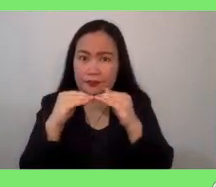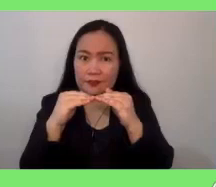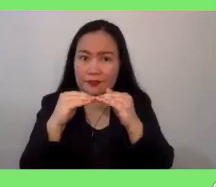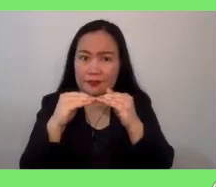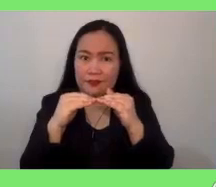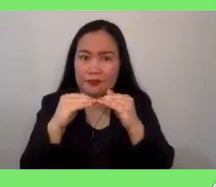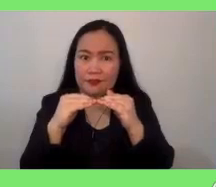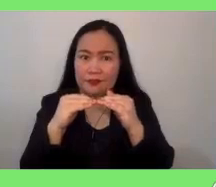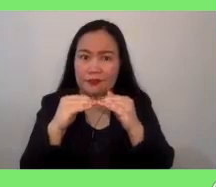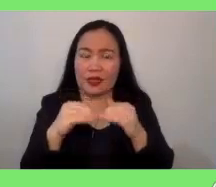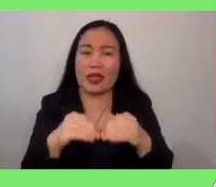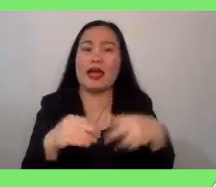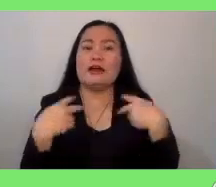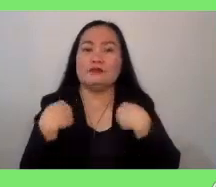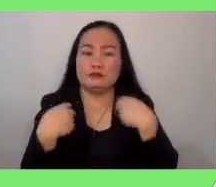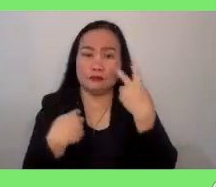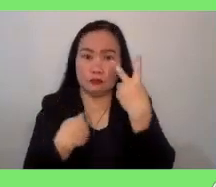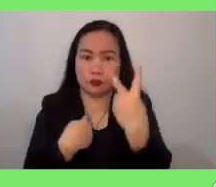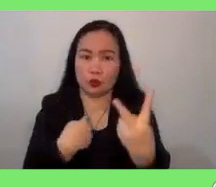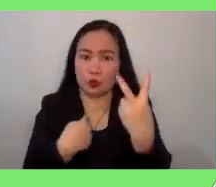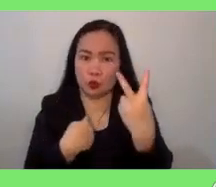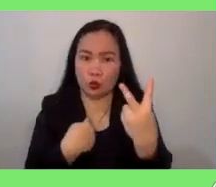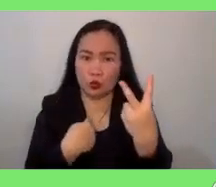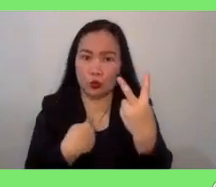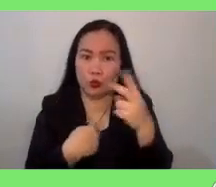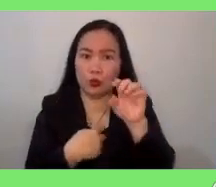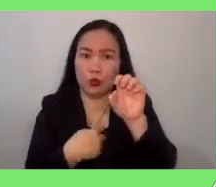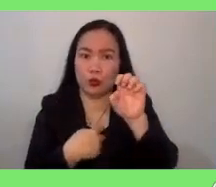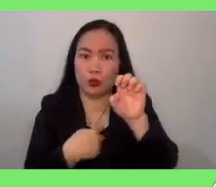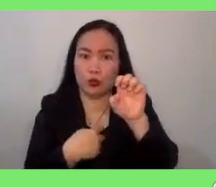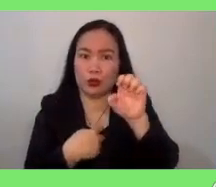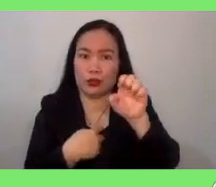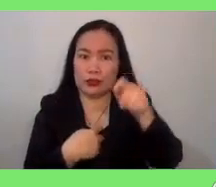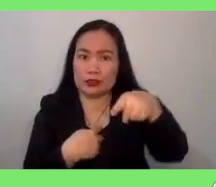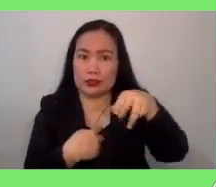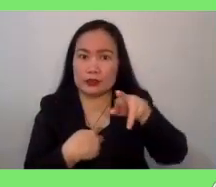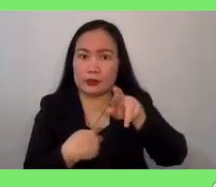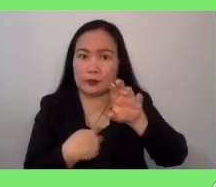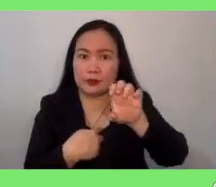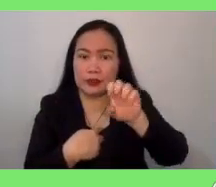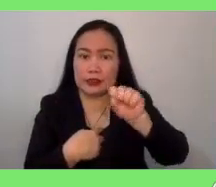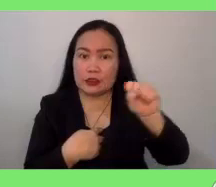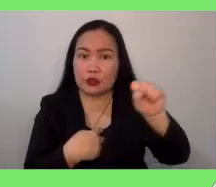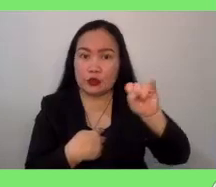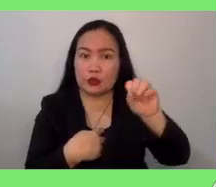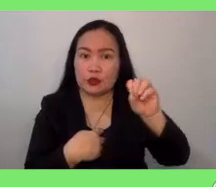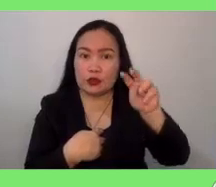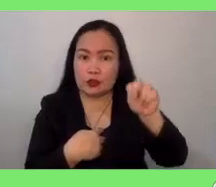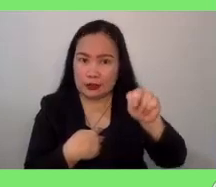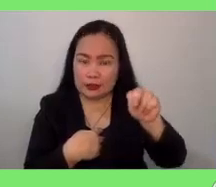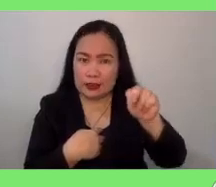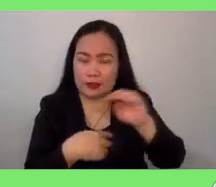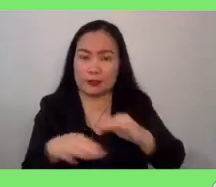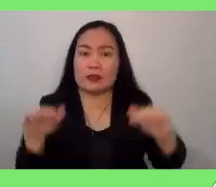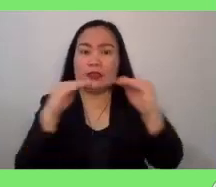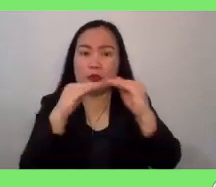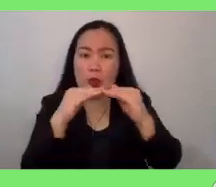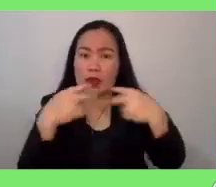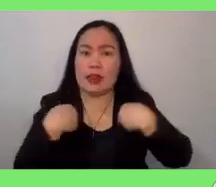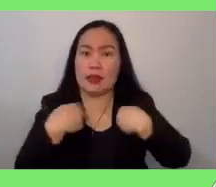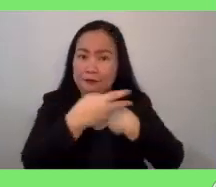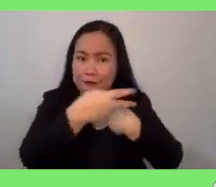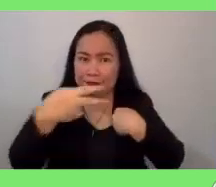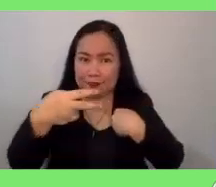binubuo ito ng dalawang expressions na kung saan sila po ay equal. Okay,